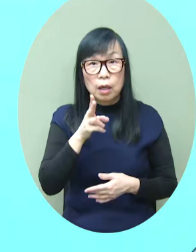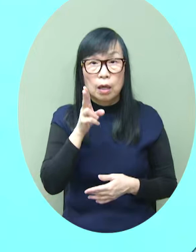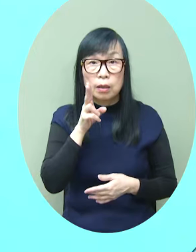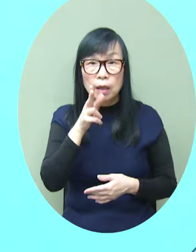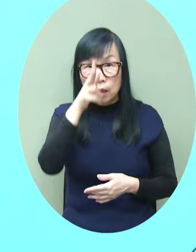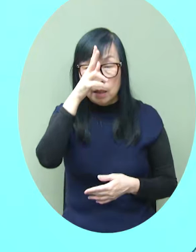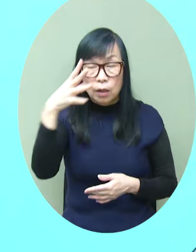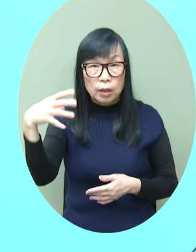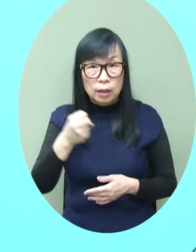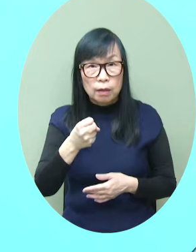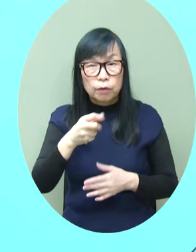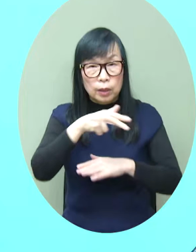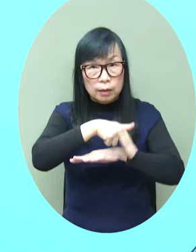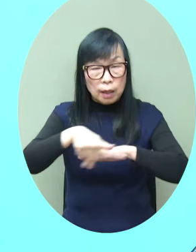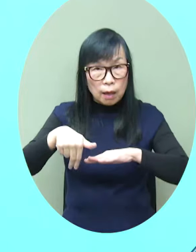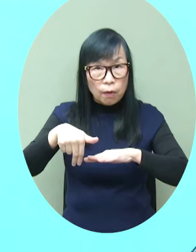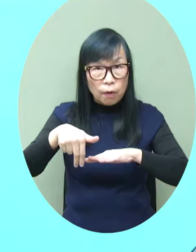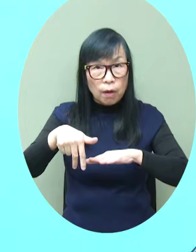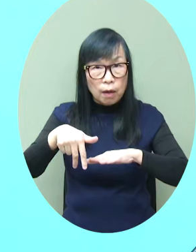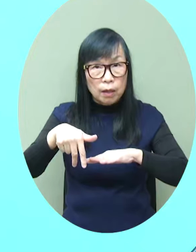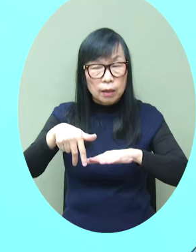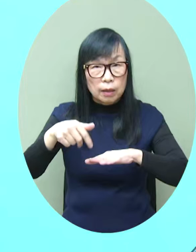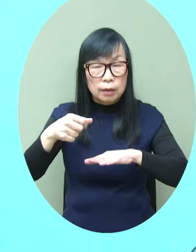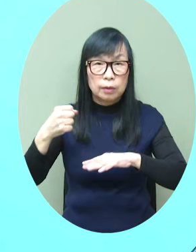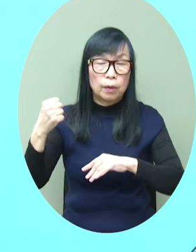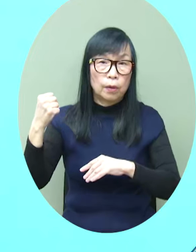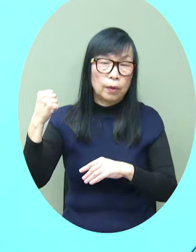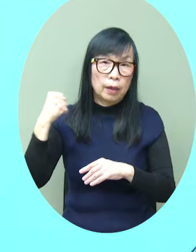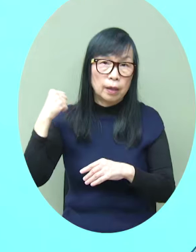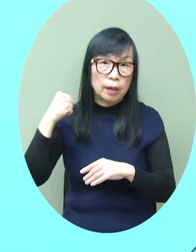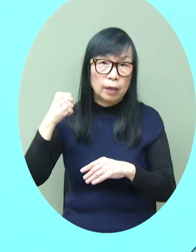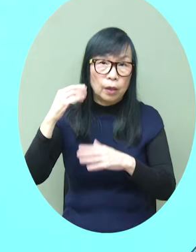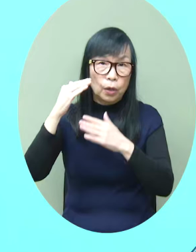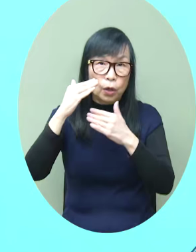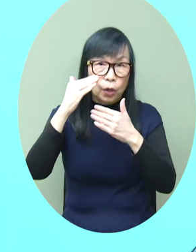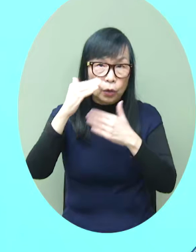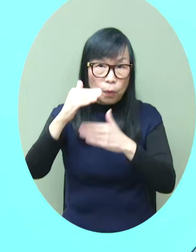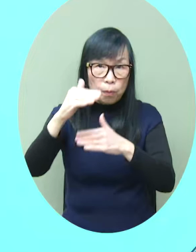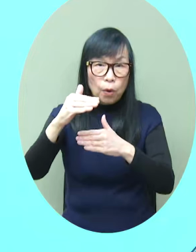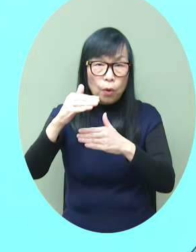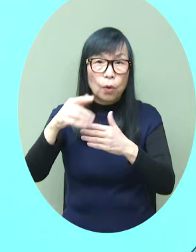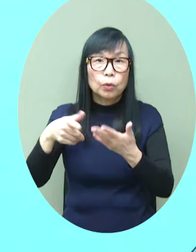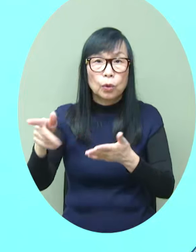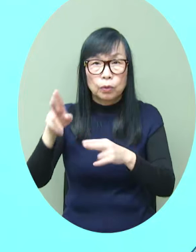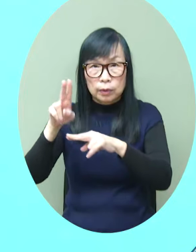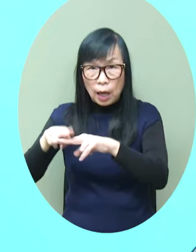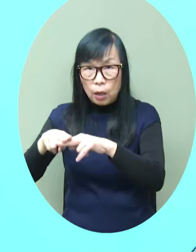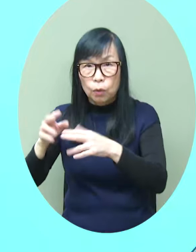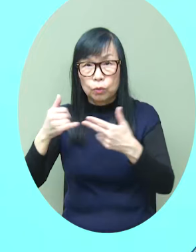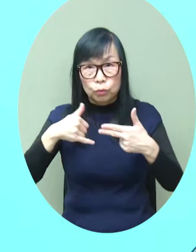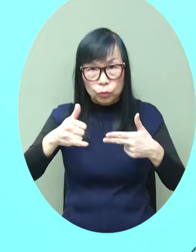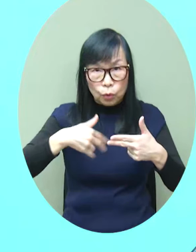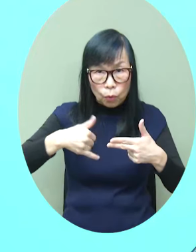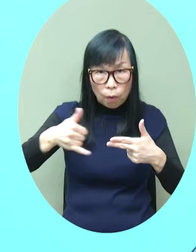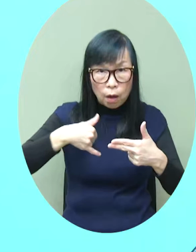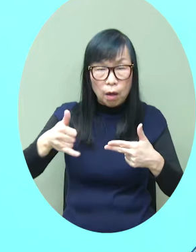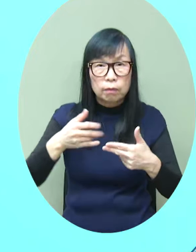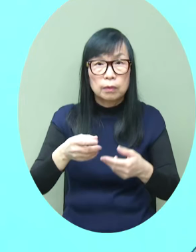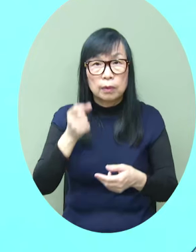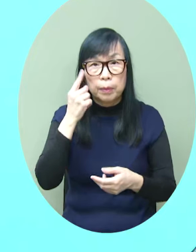very hard to resume some travel with the mainland, especially for the business people. And